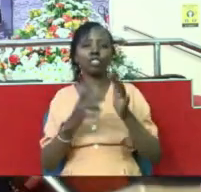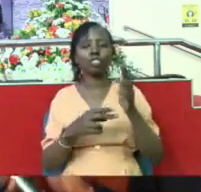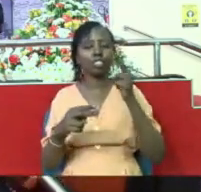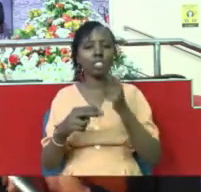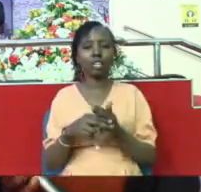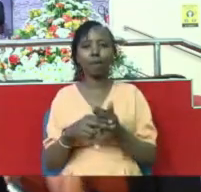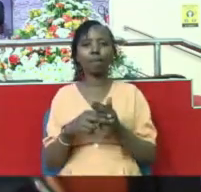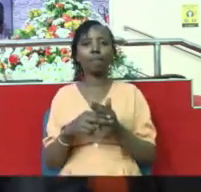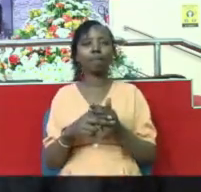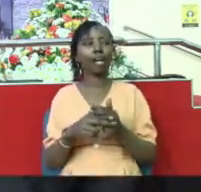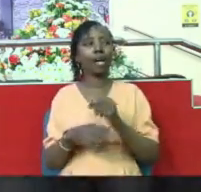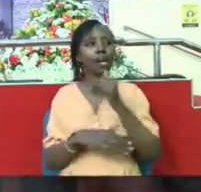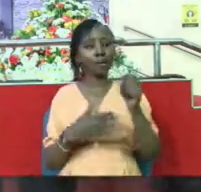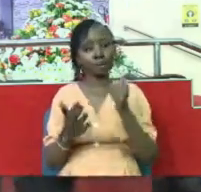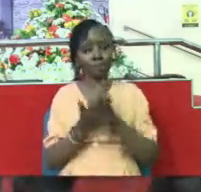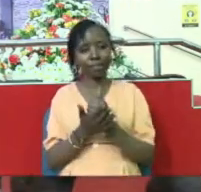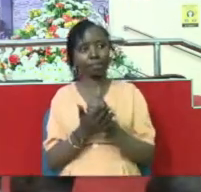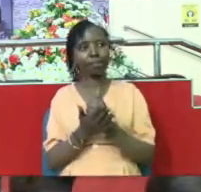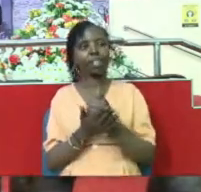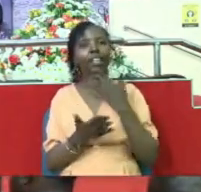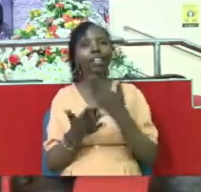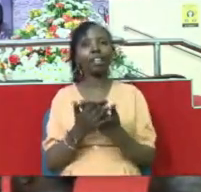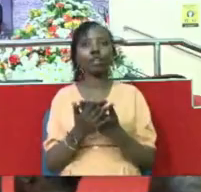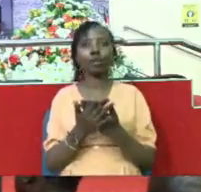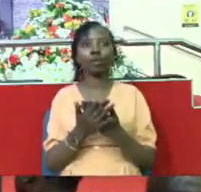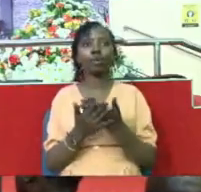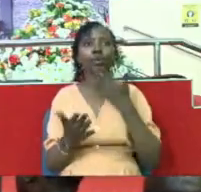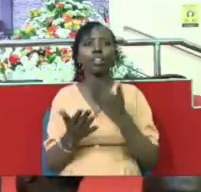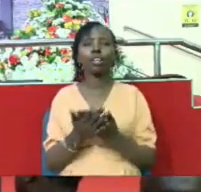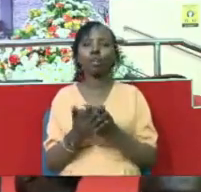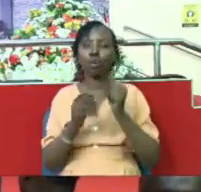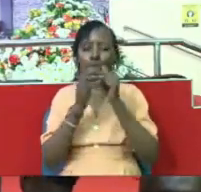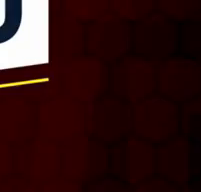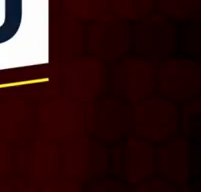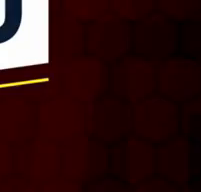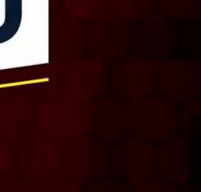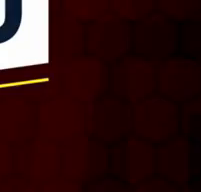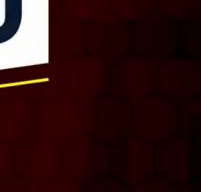Amen. Amen. Thank you. Asante. Thank you, worship team. Asante.